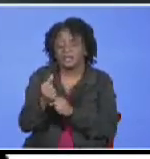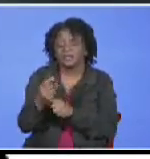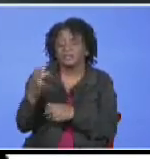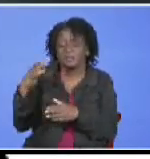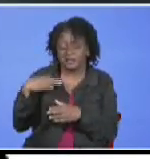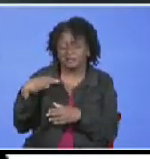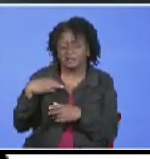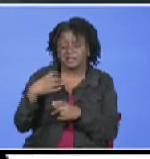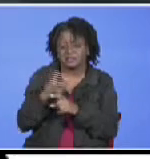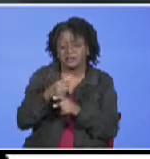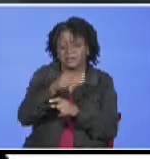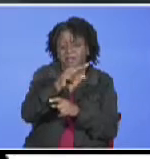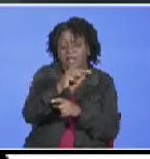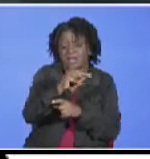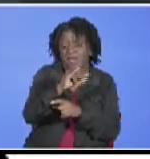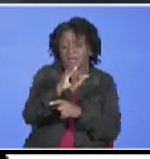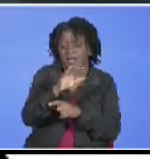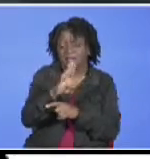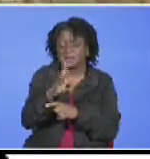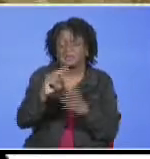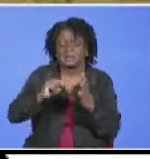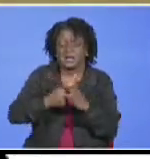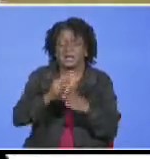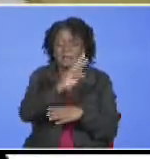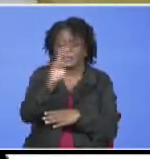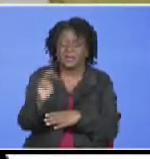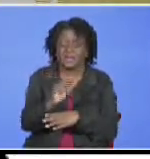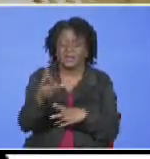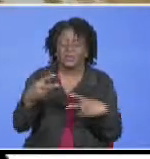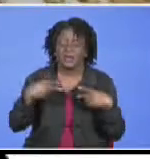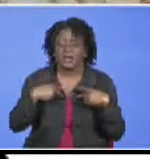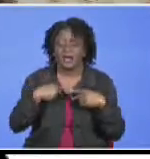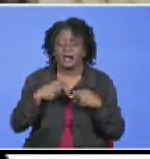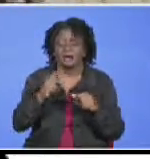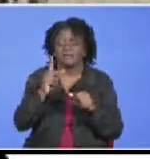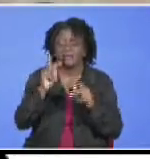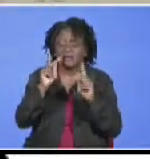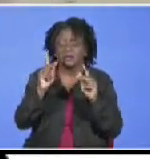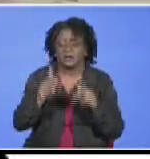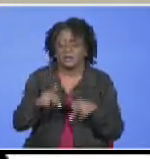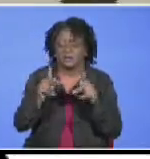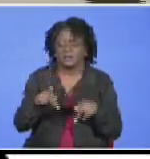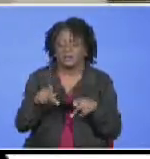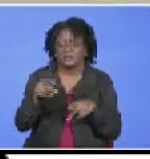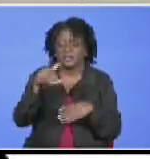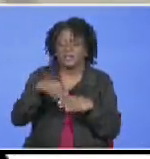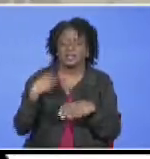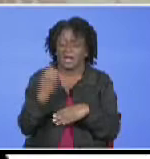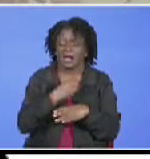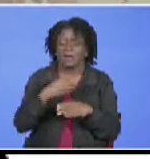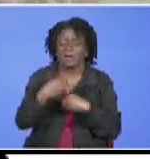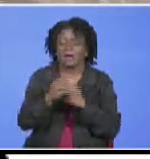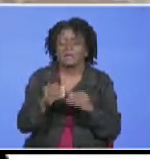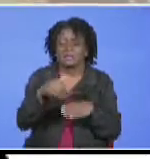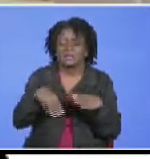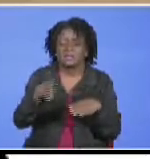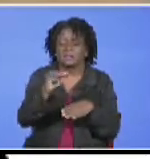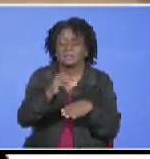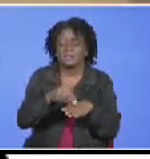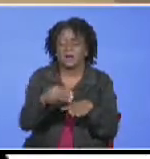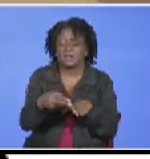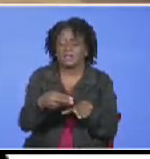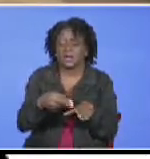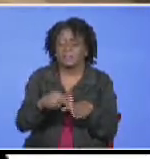So beginning Monday, I'll have an officer at our office in Marshall, Abaco government complex to start